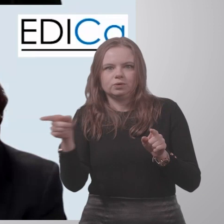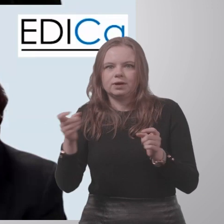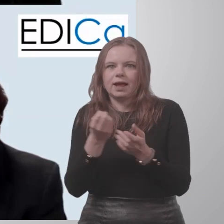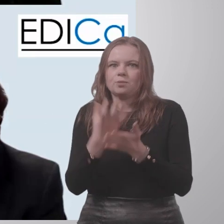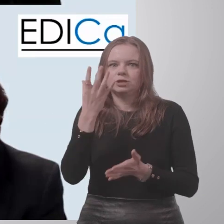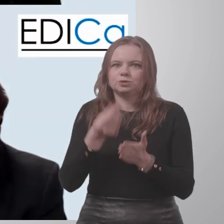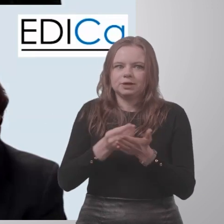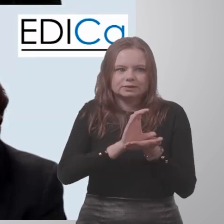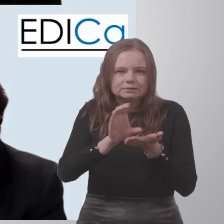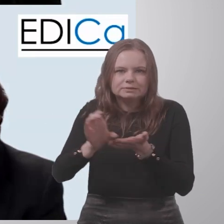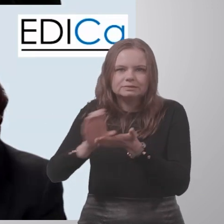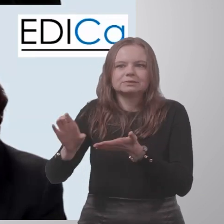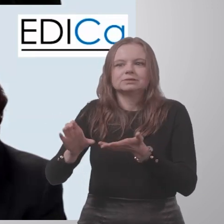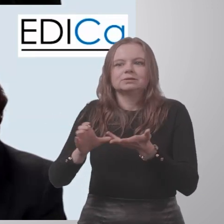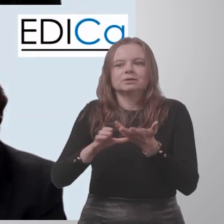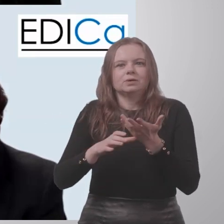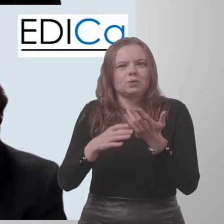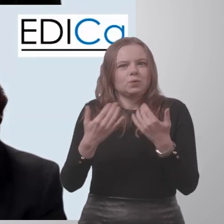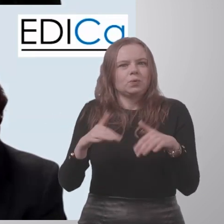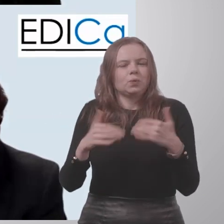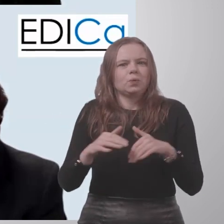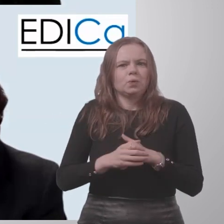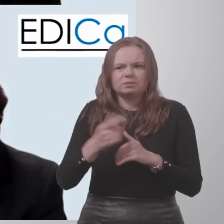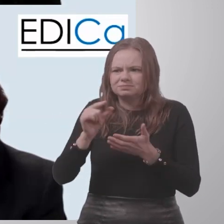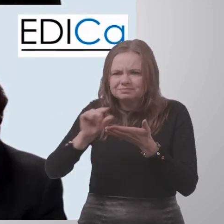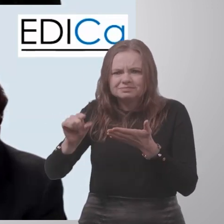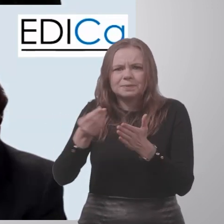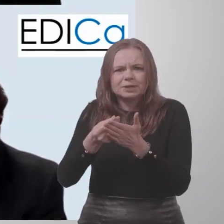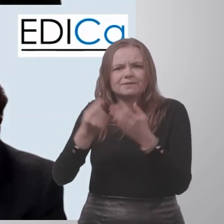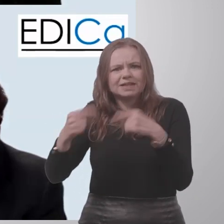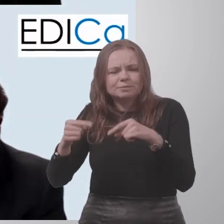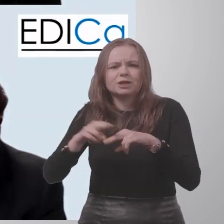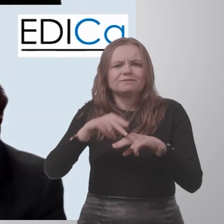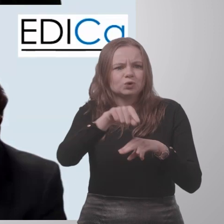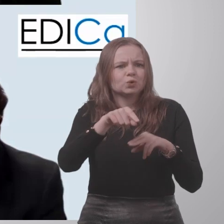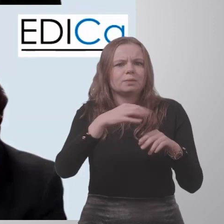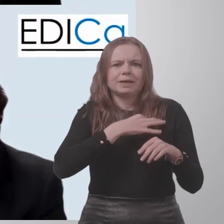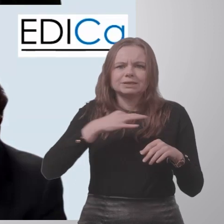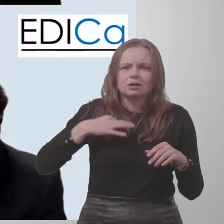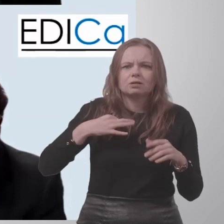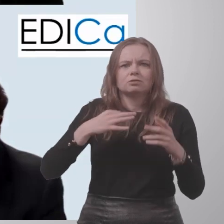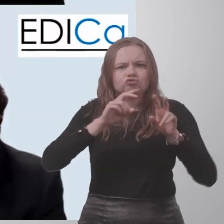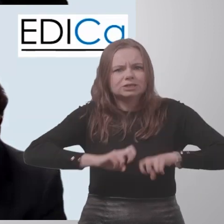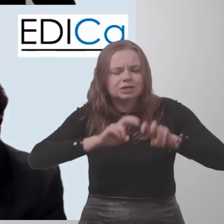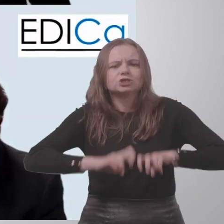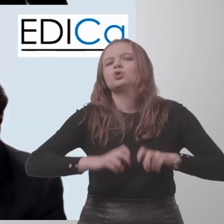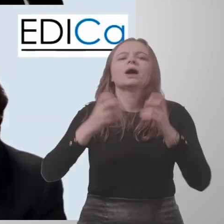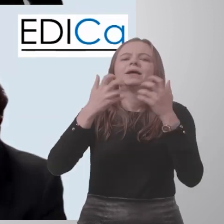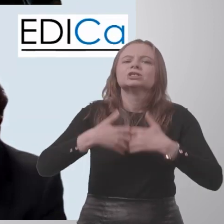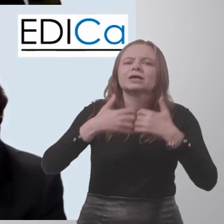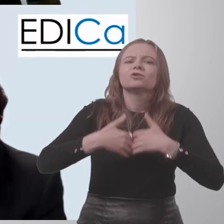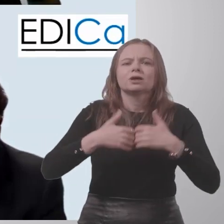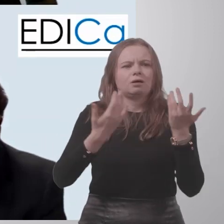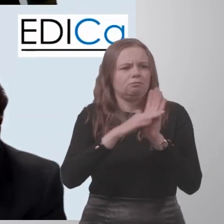it's a tiny fraction of the amount of money that's available if you're in medical or clinical research or in engineering. So your likelihood of